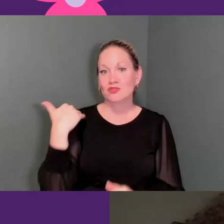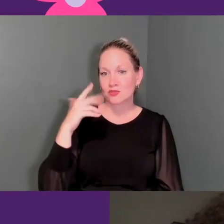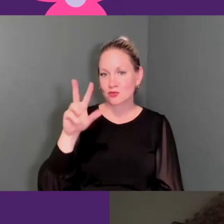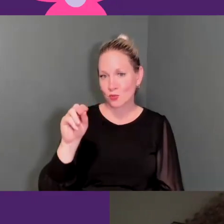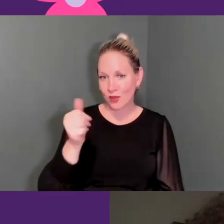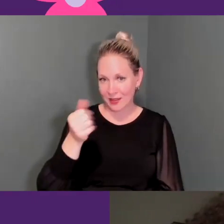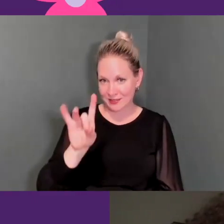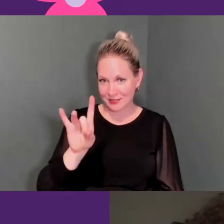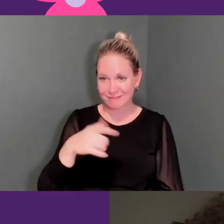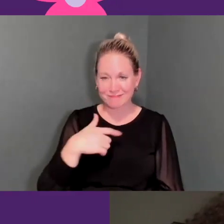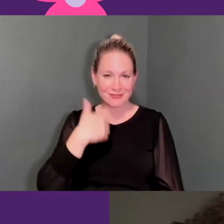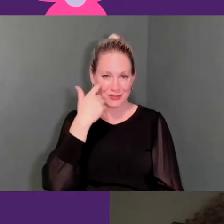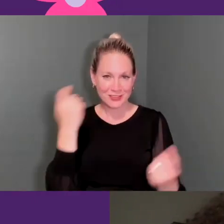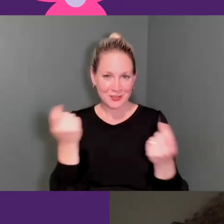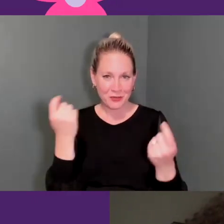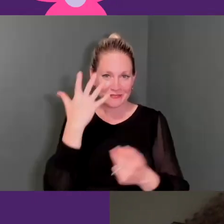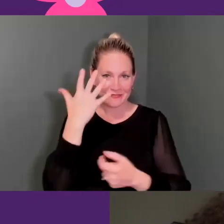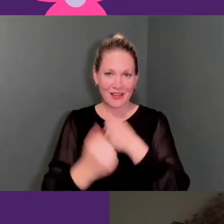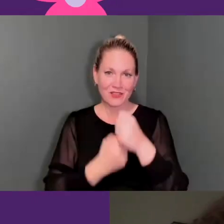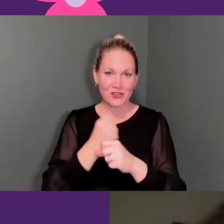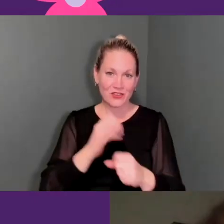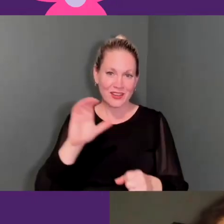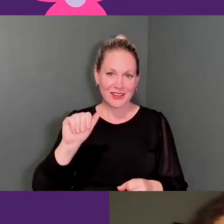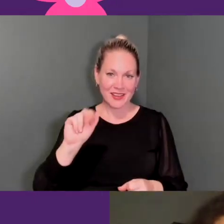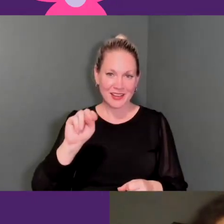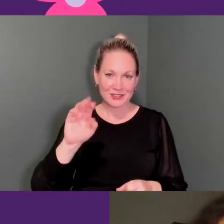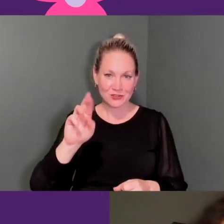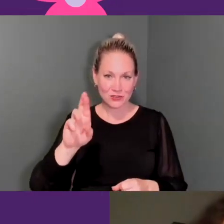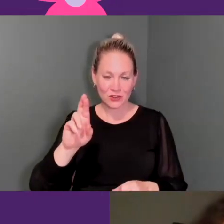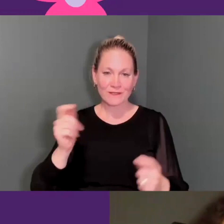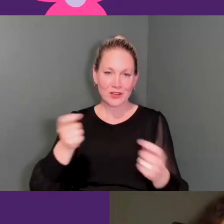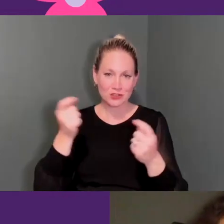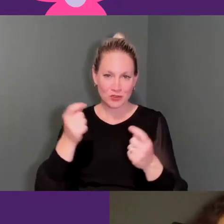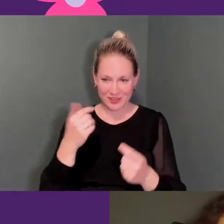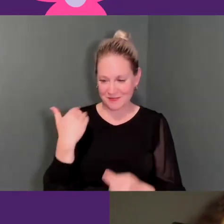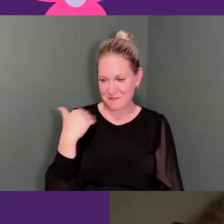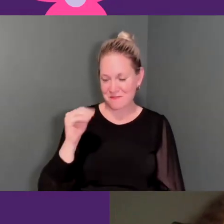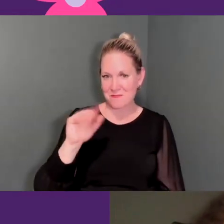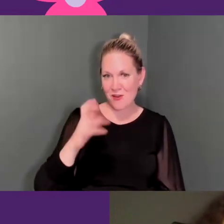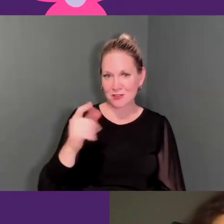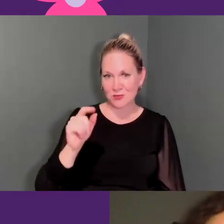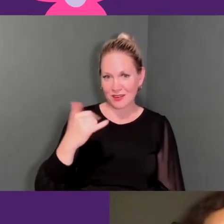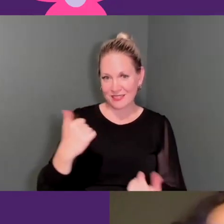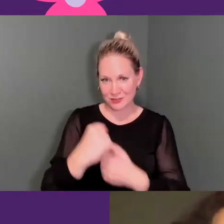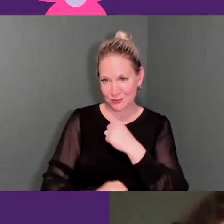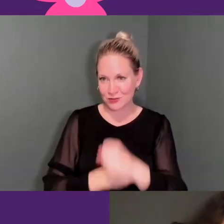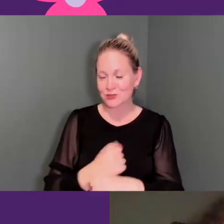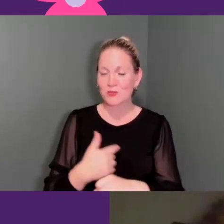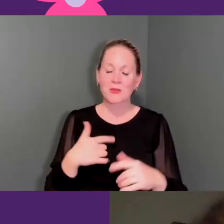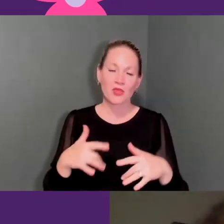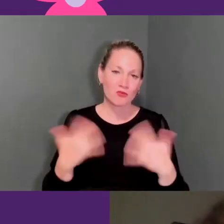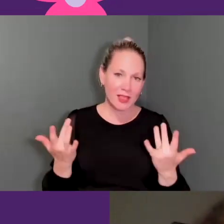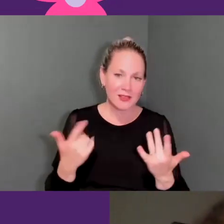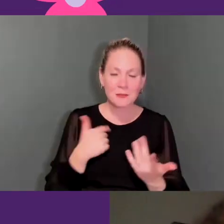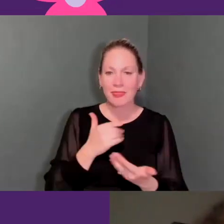just celebrated my 5-year cancerversary on March 20th of this year. So I am thrilled, thankful, and